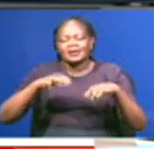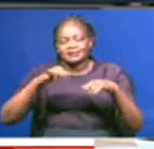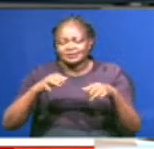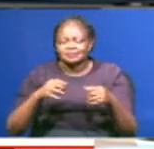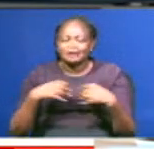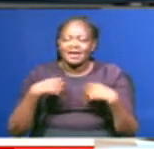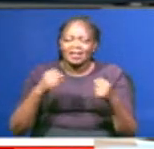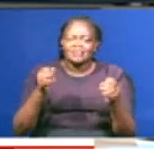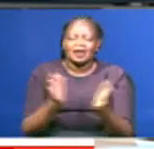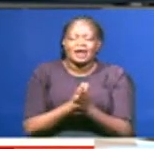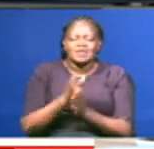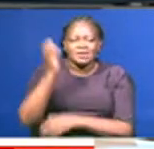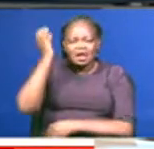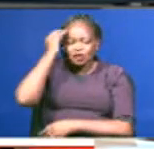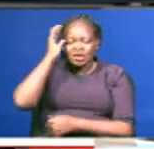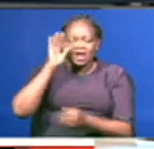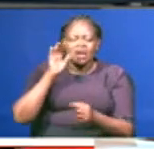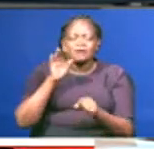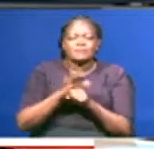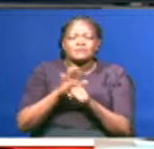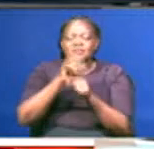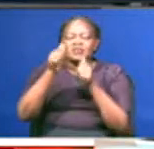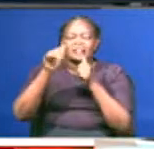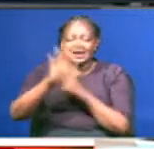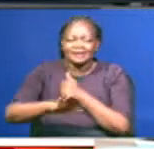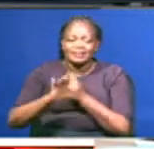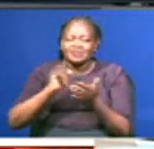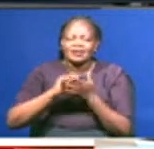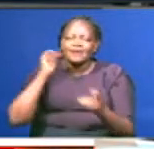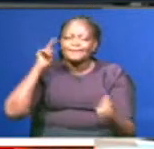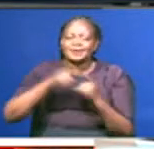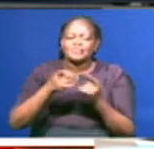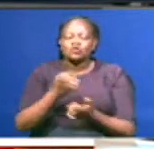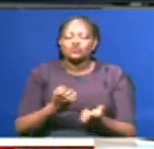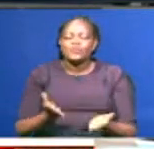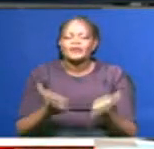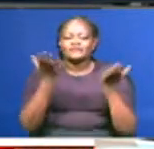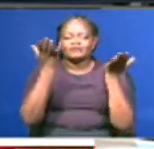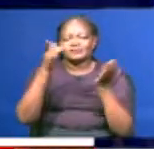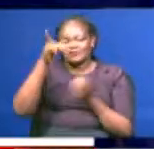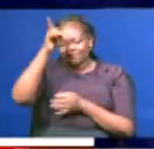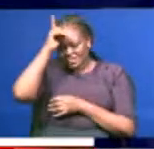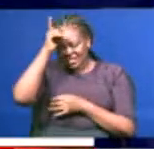also education, among other sectors that are aimed at economically uplifting the rural folk.